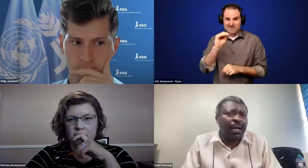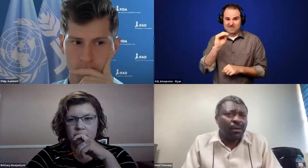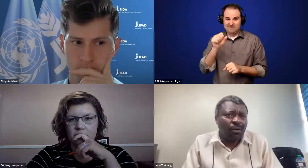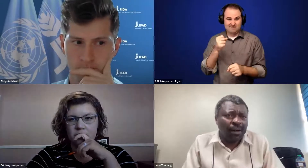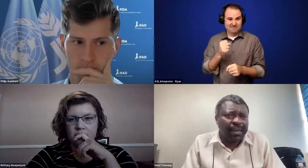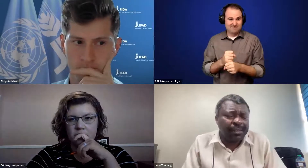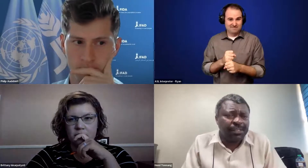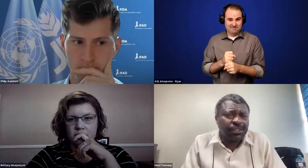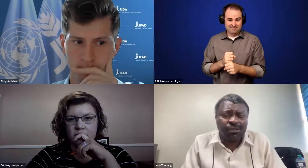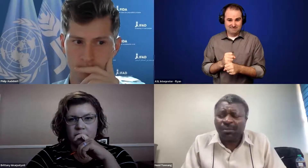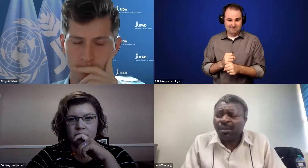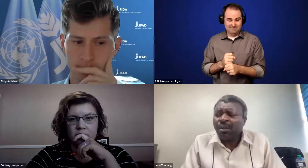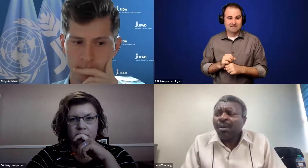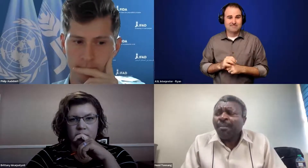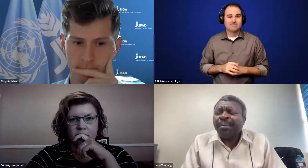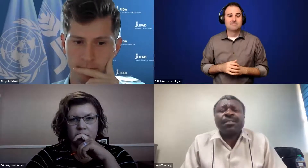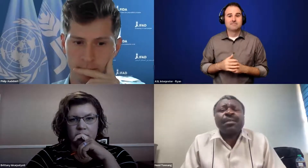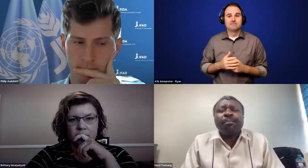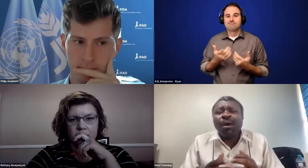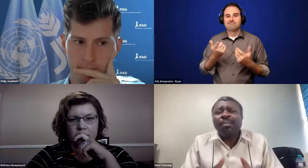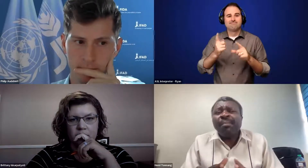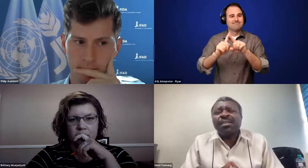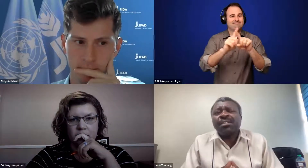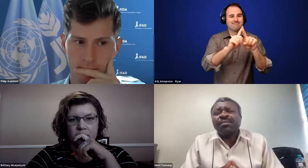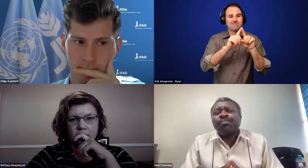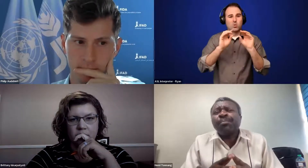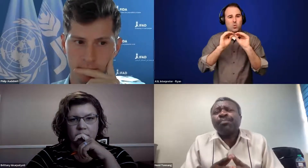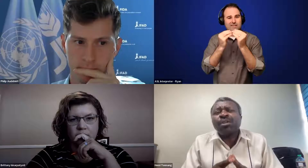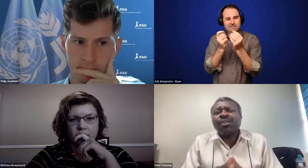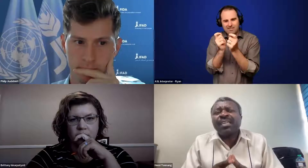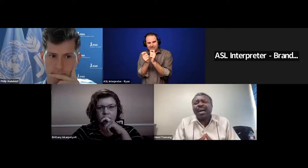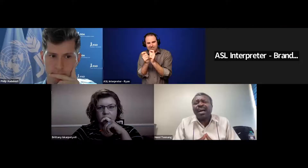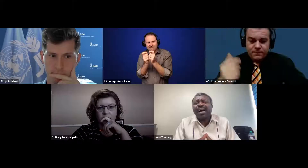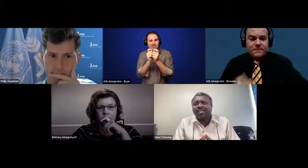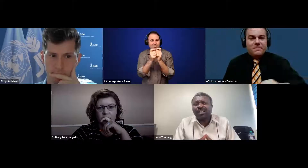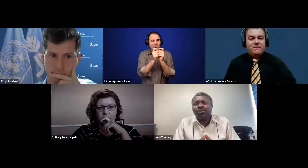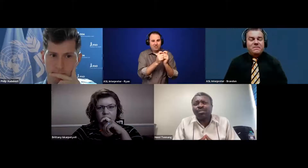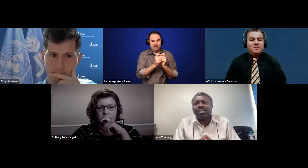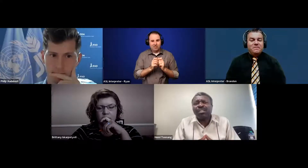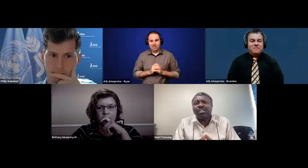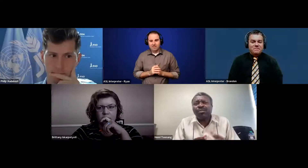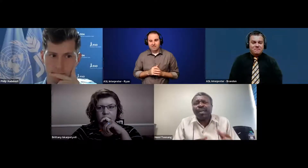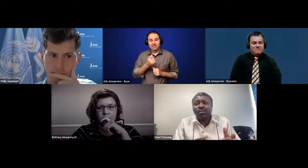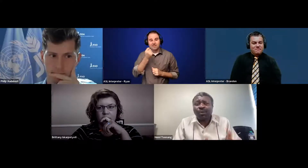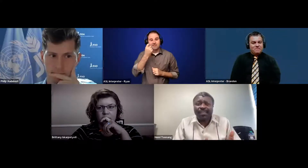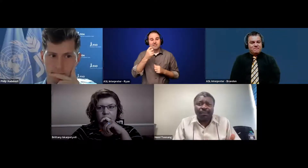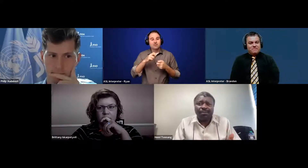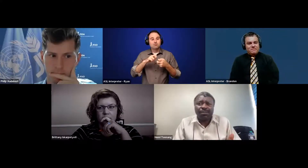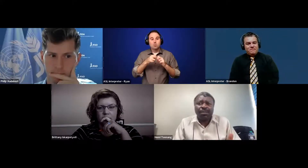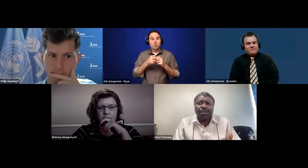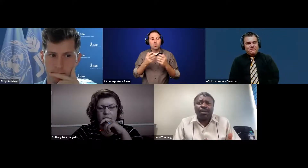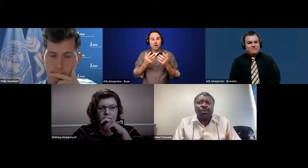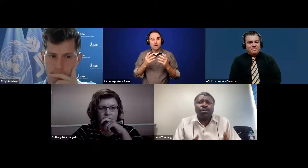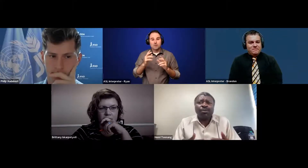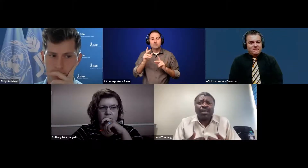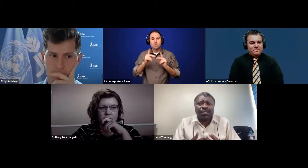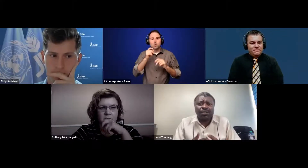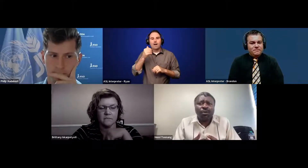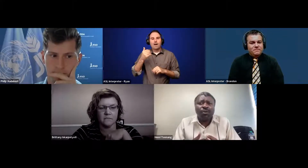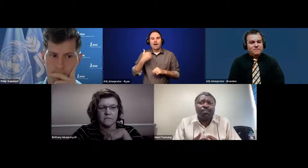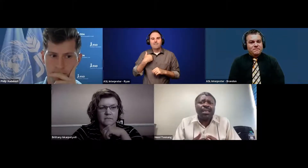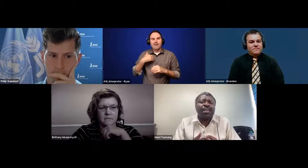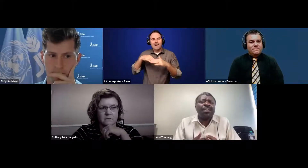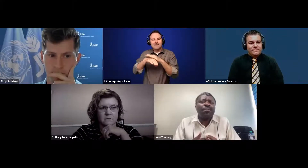and other organizations. But the problem is people doesn't have access to this in order to adapt. Because